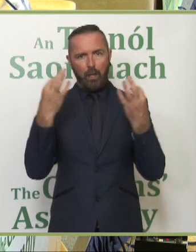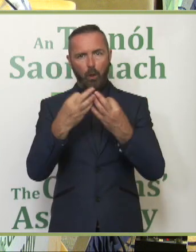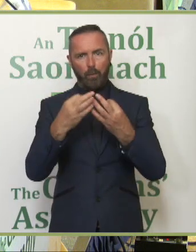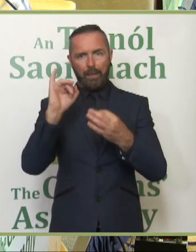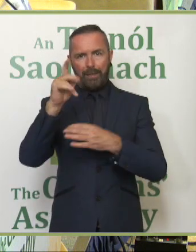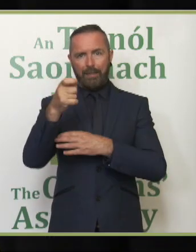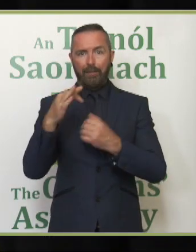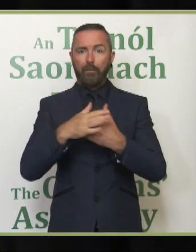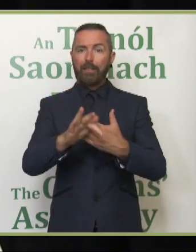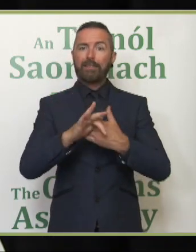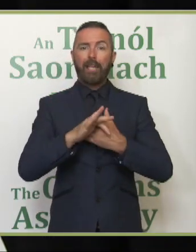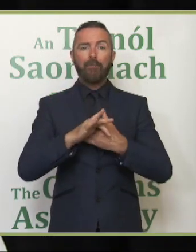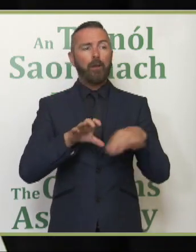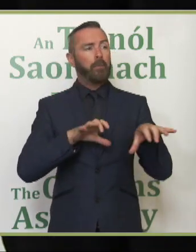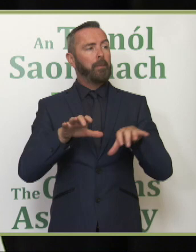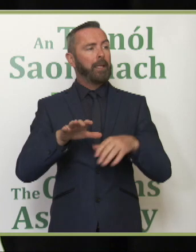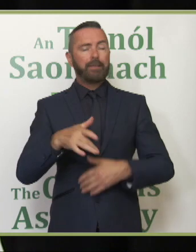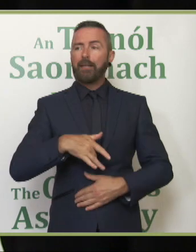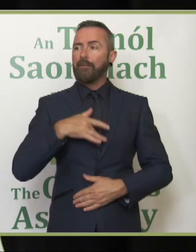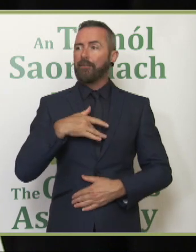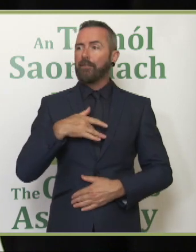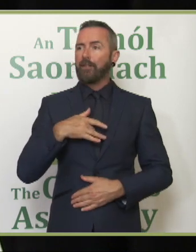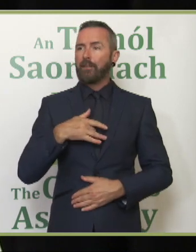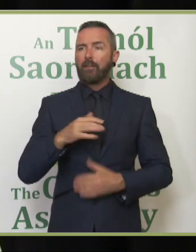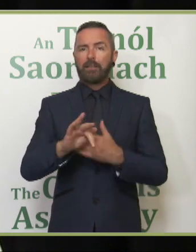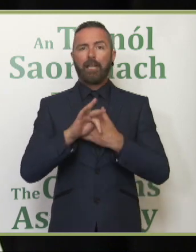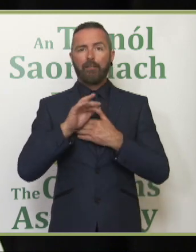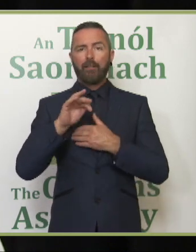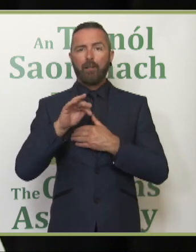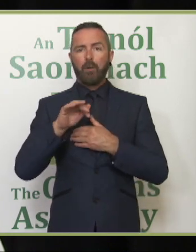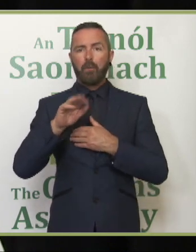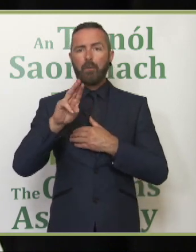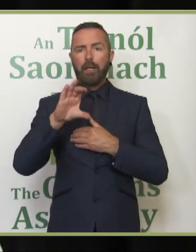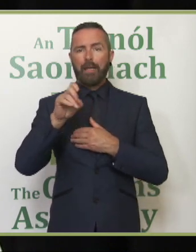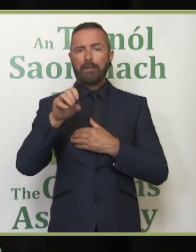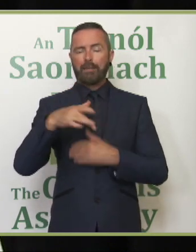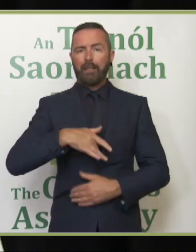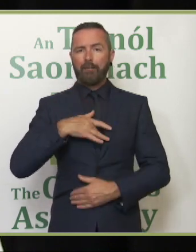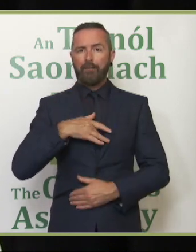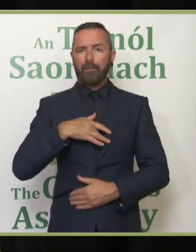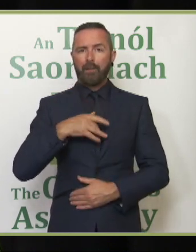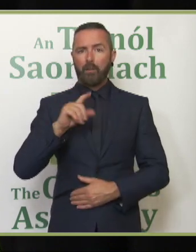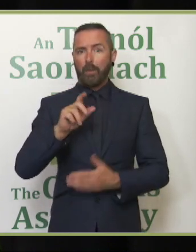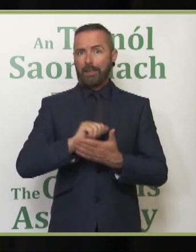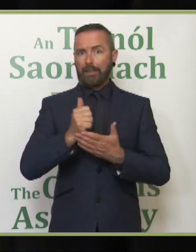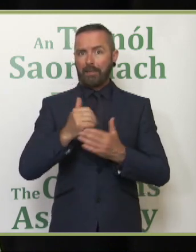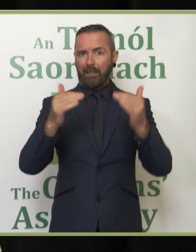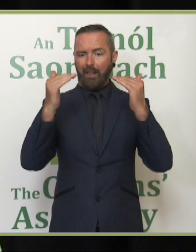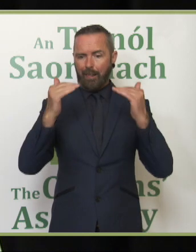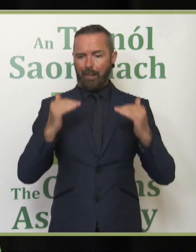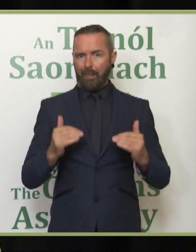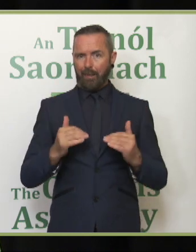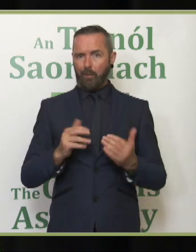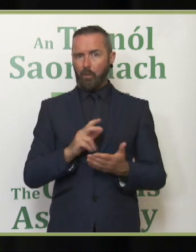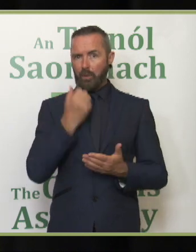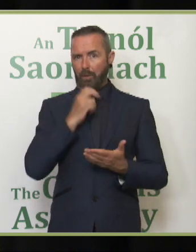to live. In 2016, we were at 13. And Garda Síochána has made huge strides in recent years